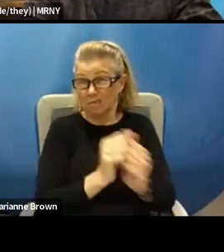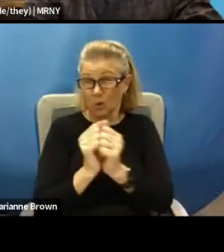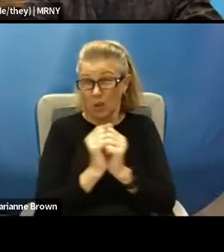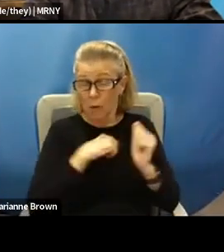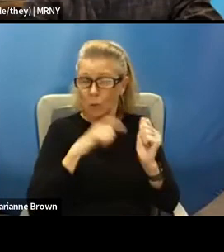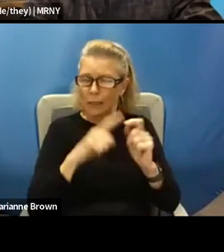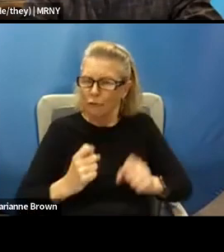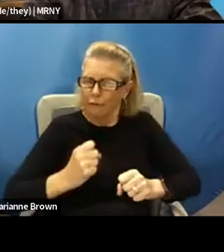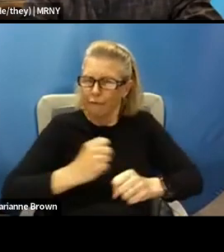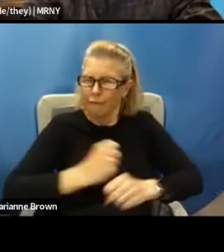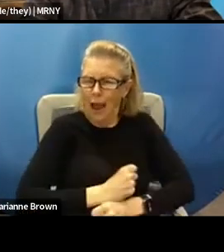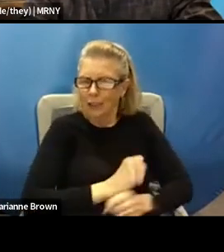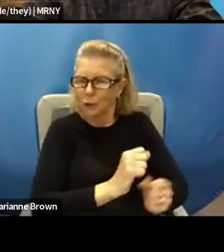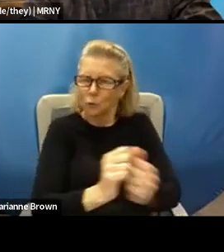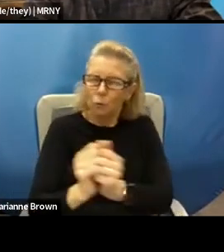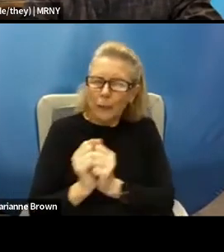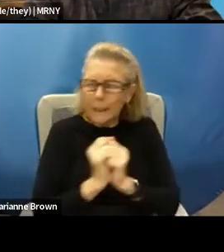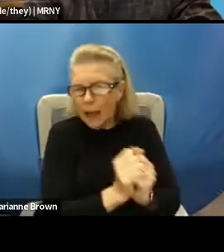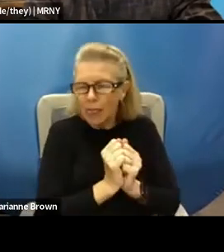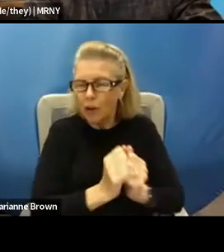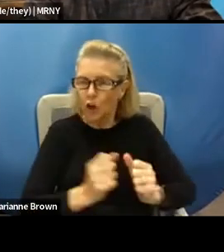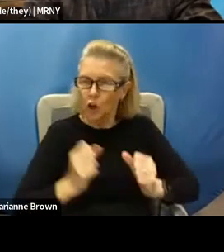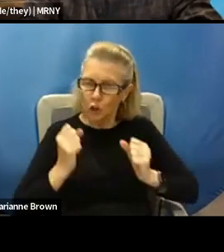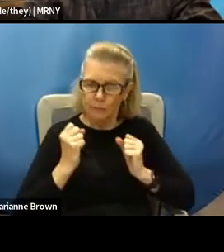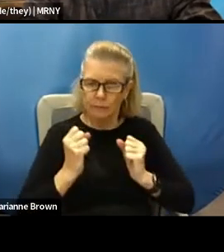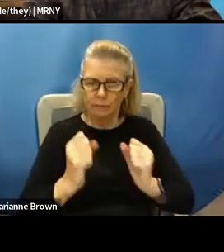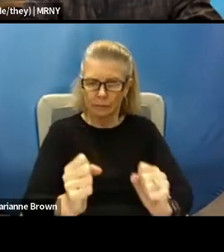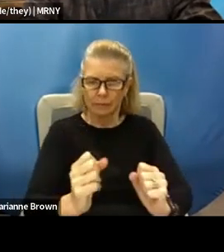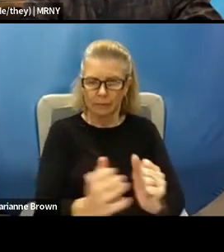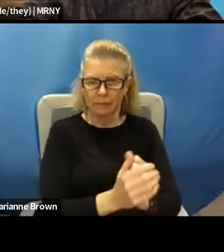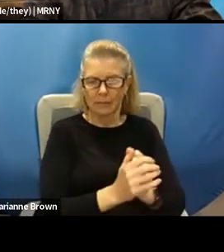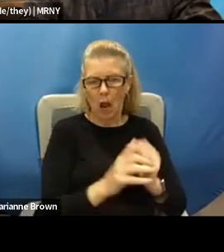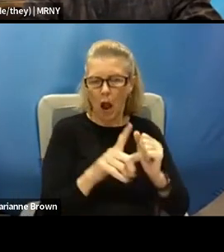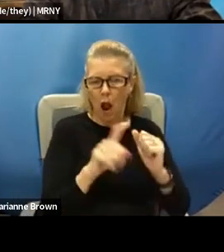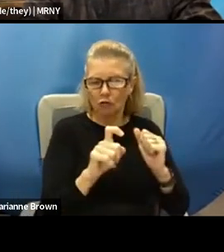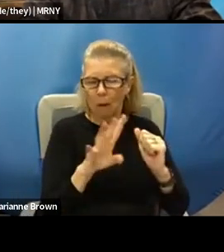this together 120 bajillion%.